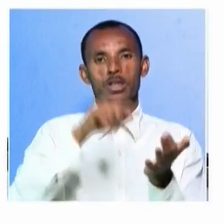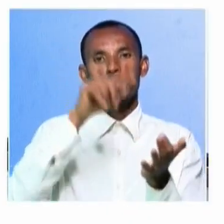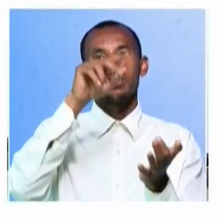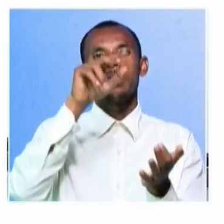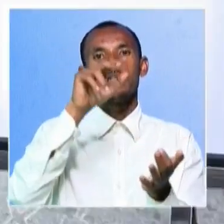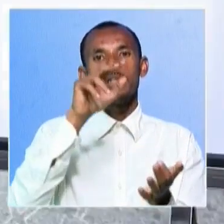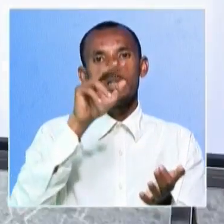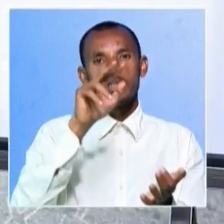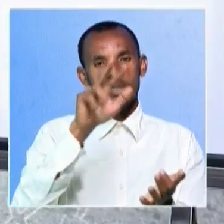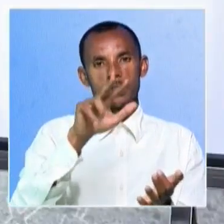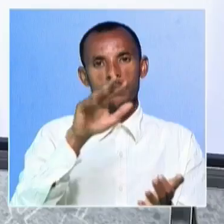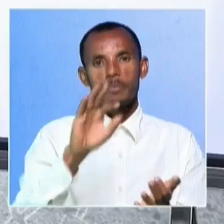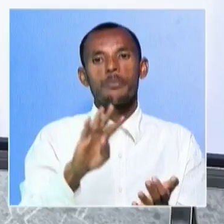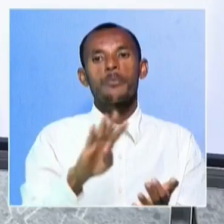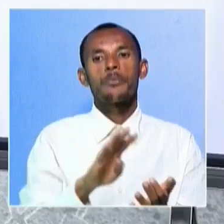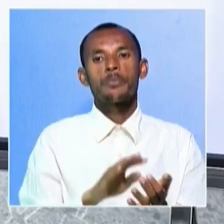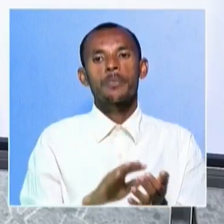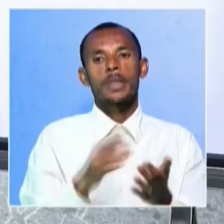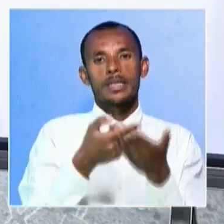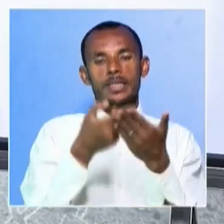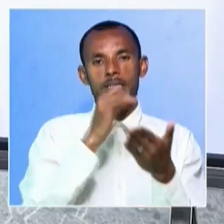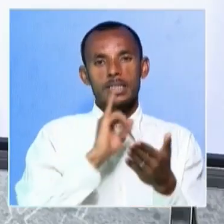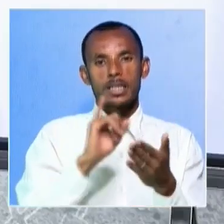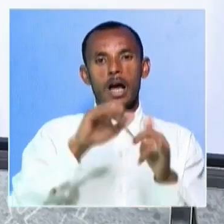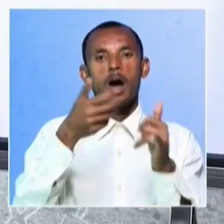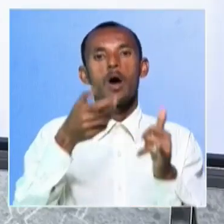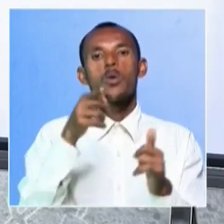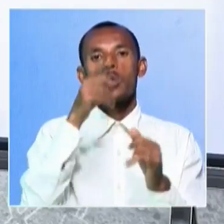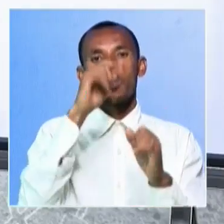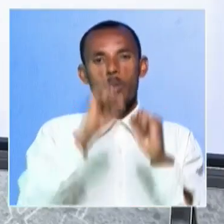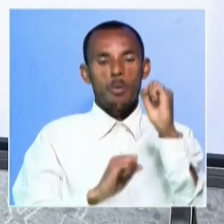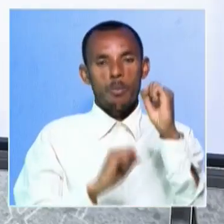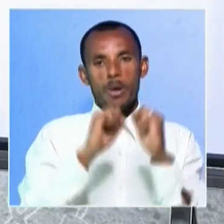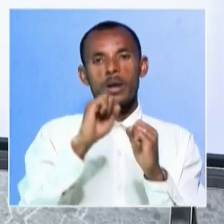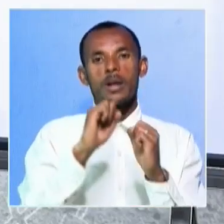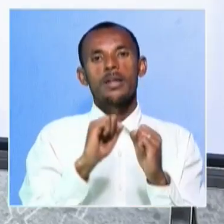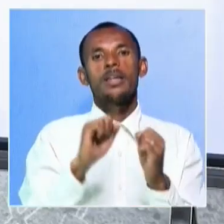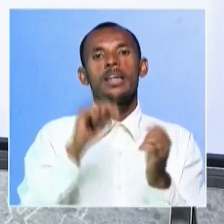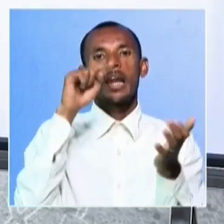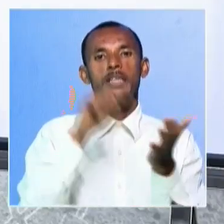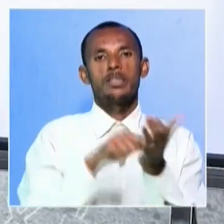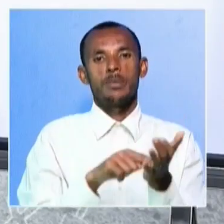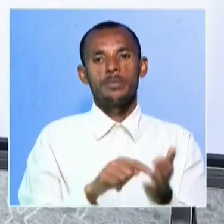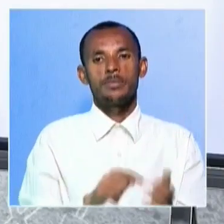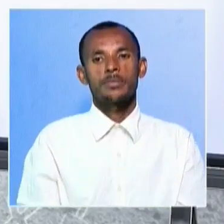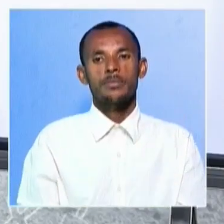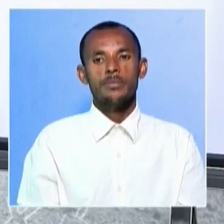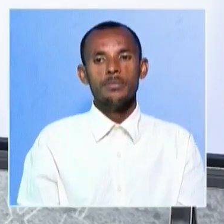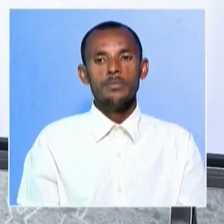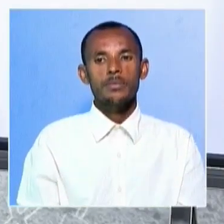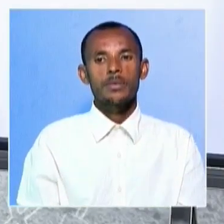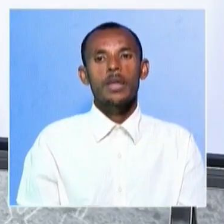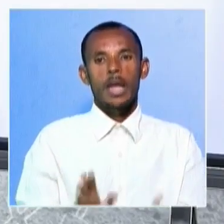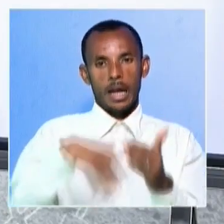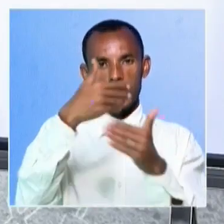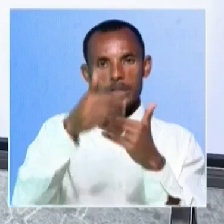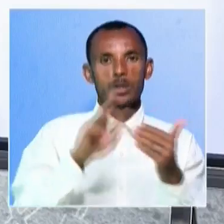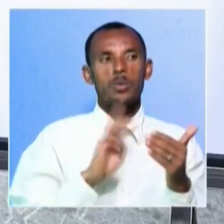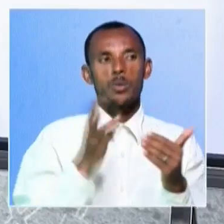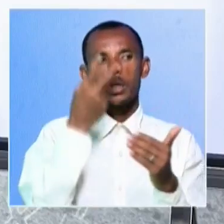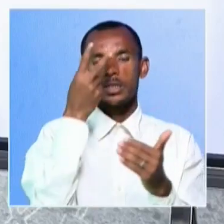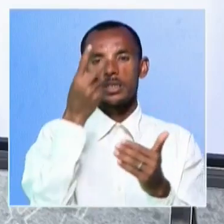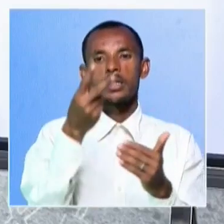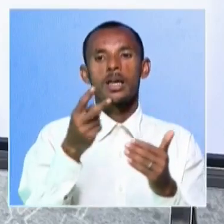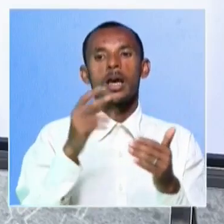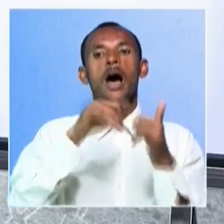10.324, okay? So this is how you compare decimals, okay? Next, we will see